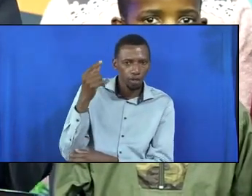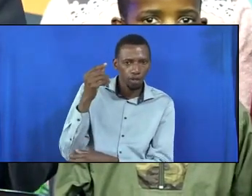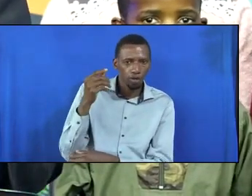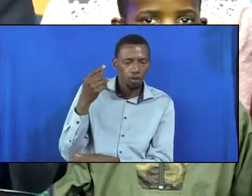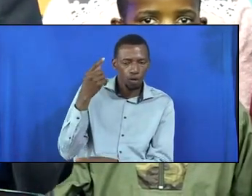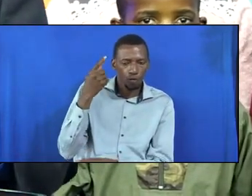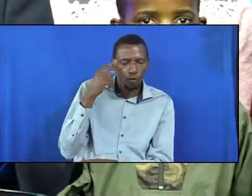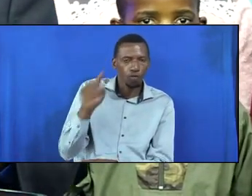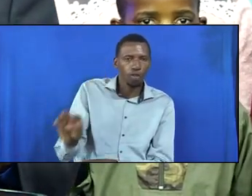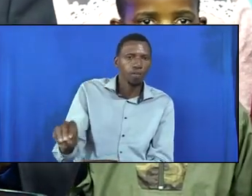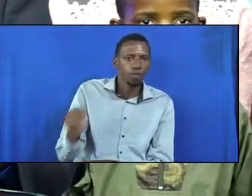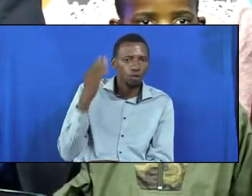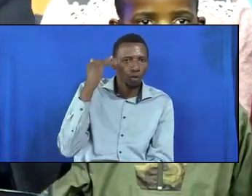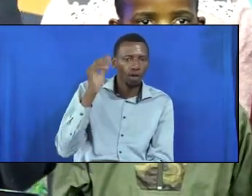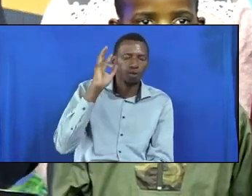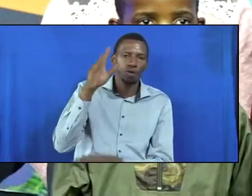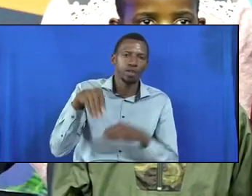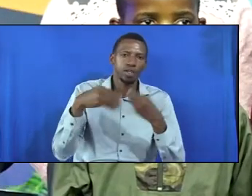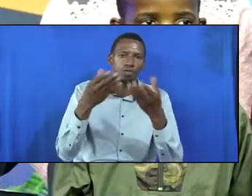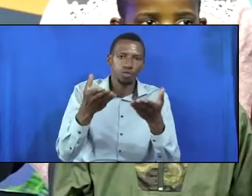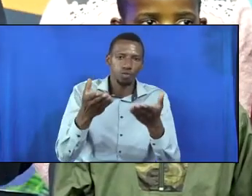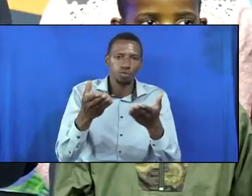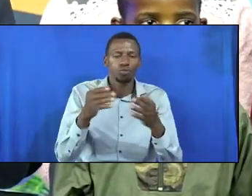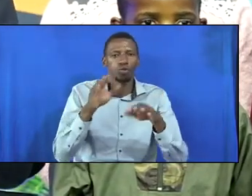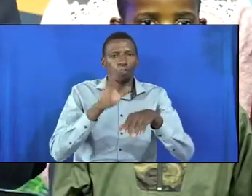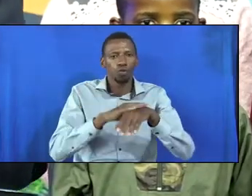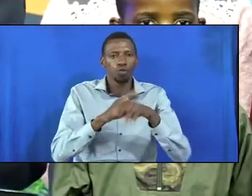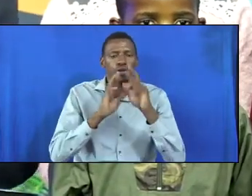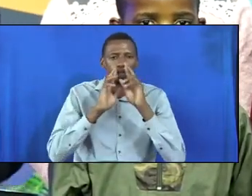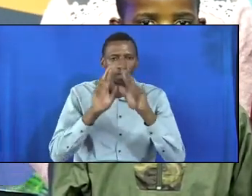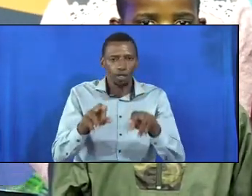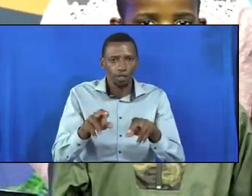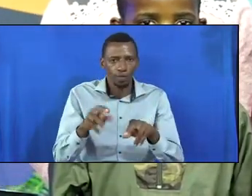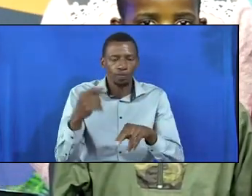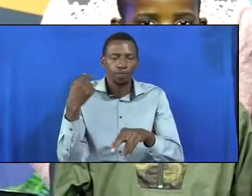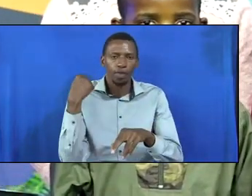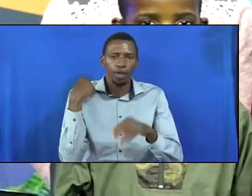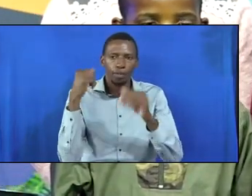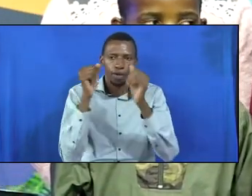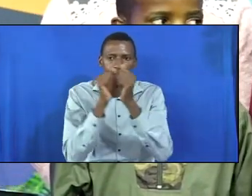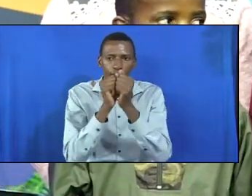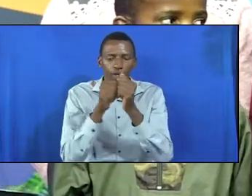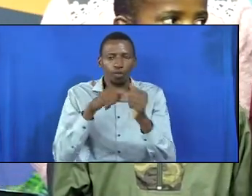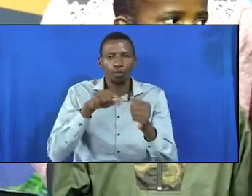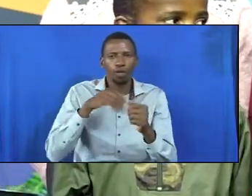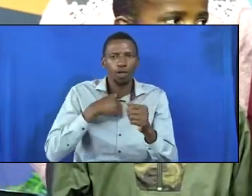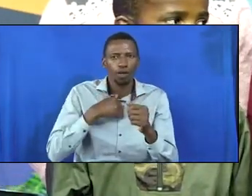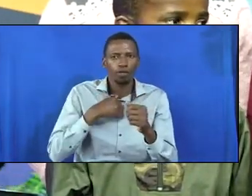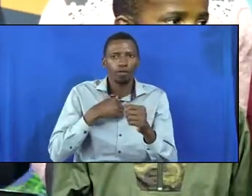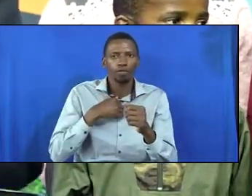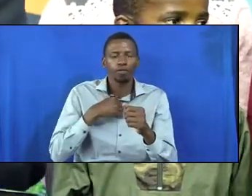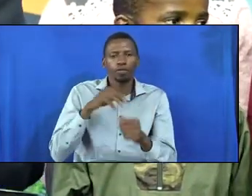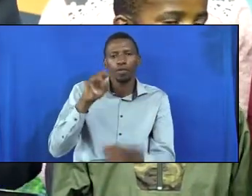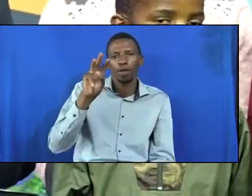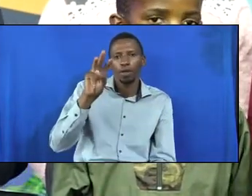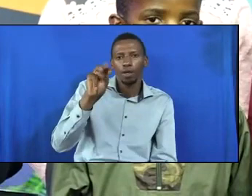give you results. So number 10, we have Mother Bore. Stand here. Mother